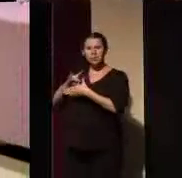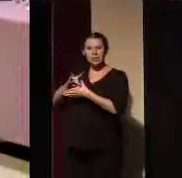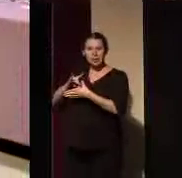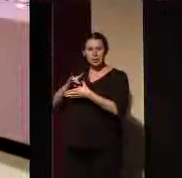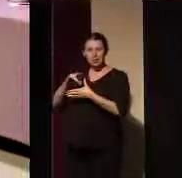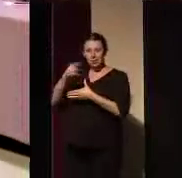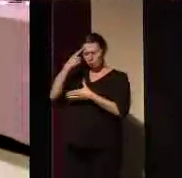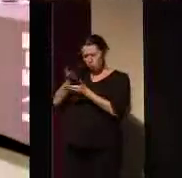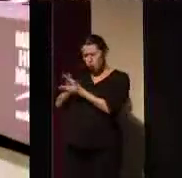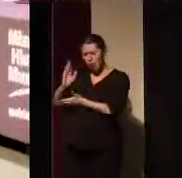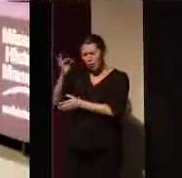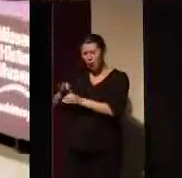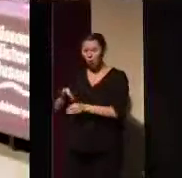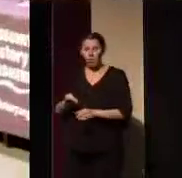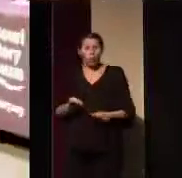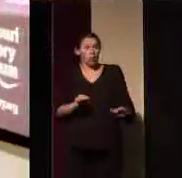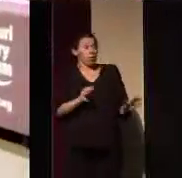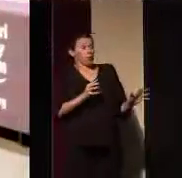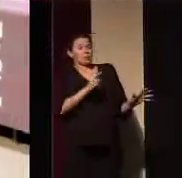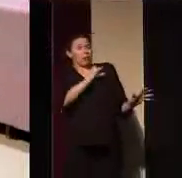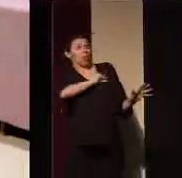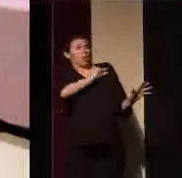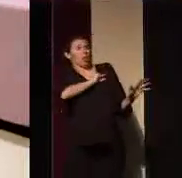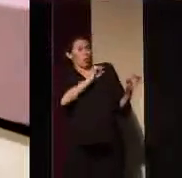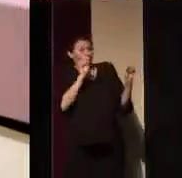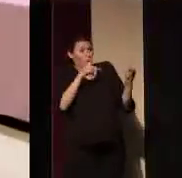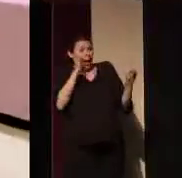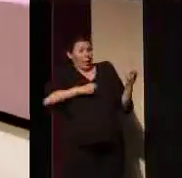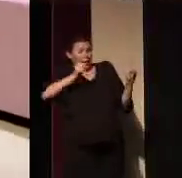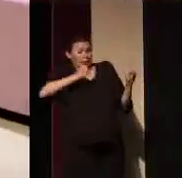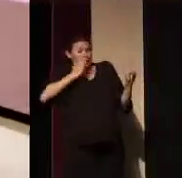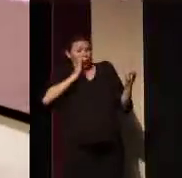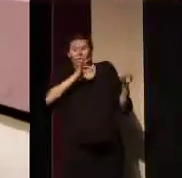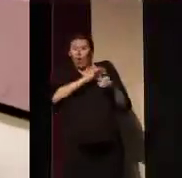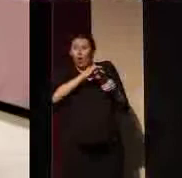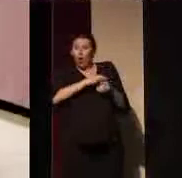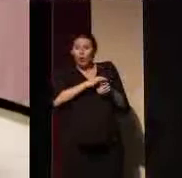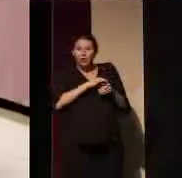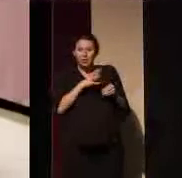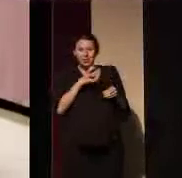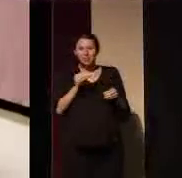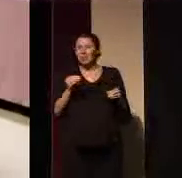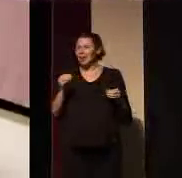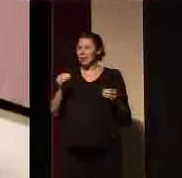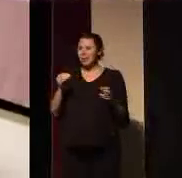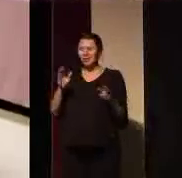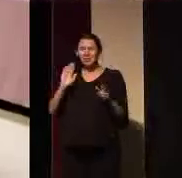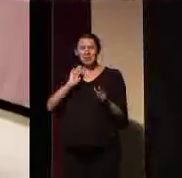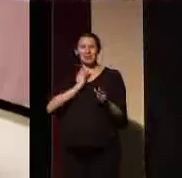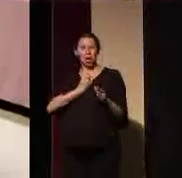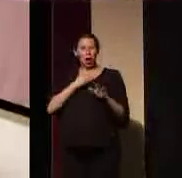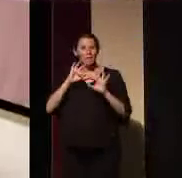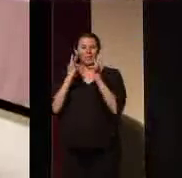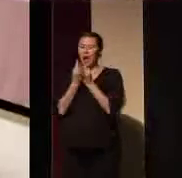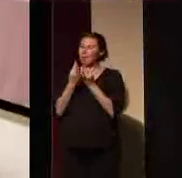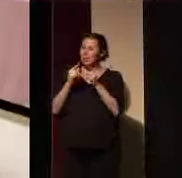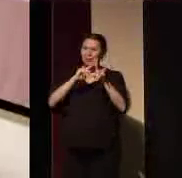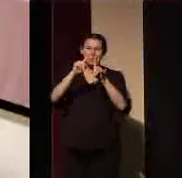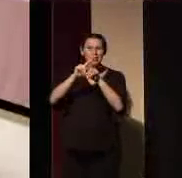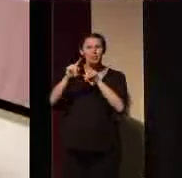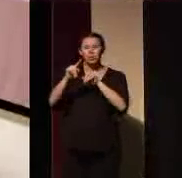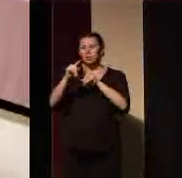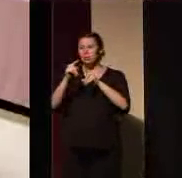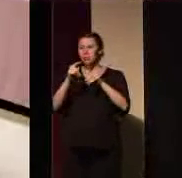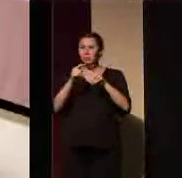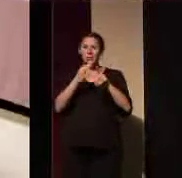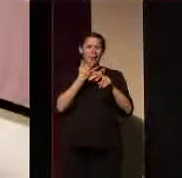guilt trip, but I voted every election of my life. And our ancestors of all different colors and different genders fought for that right to vote. Please, folks, you got to